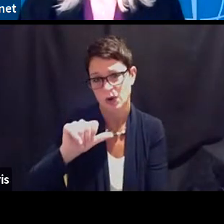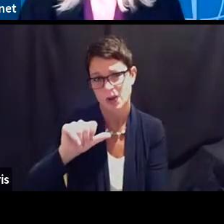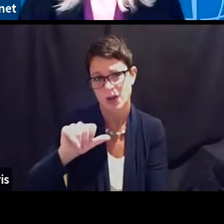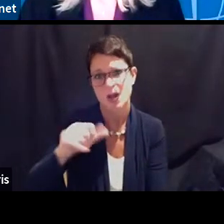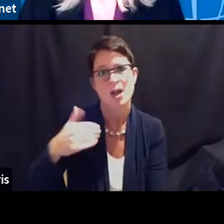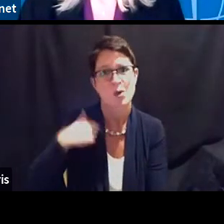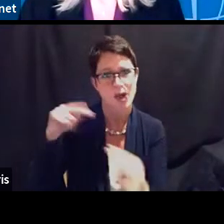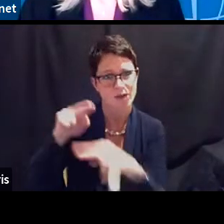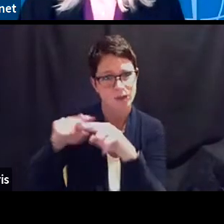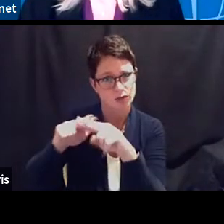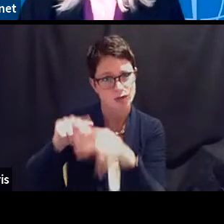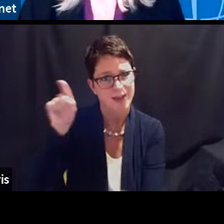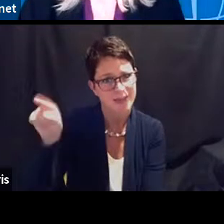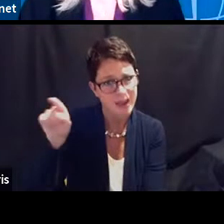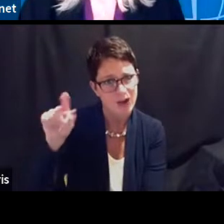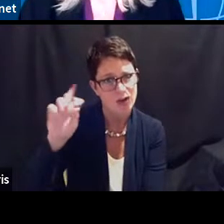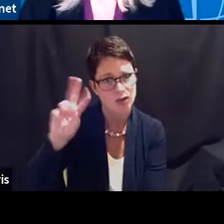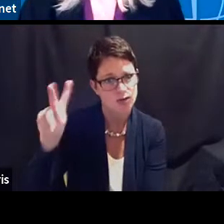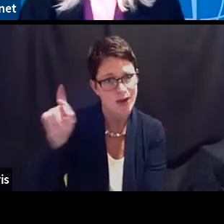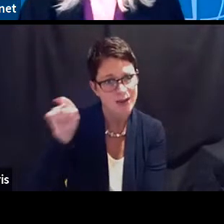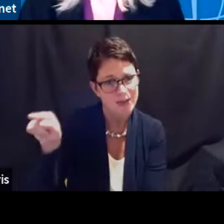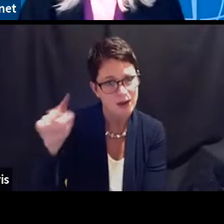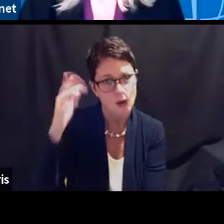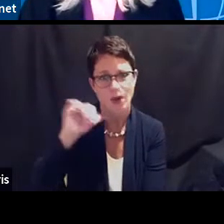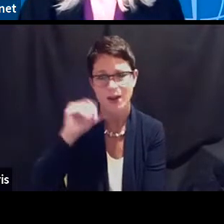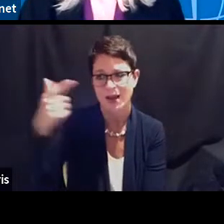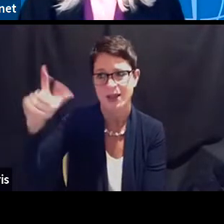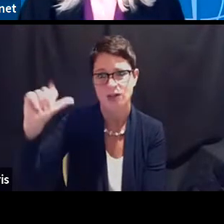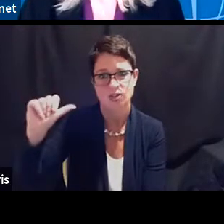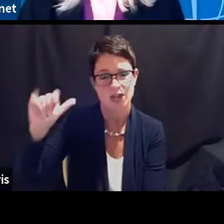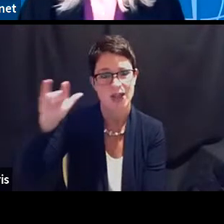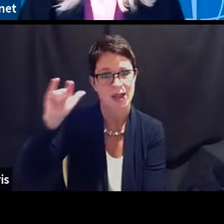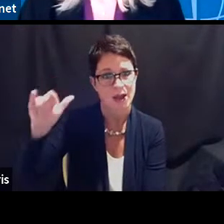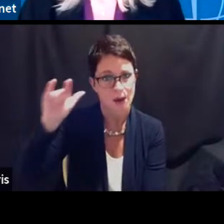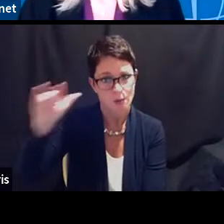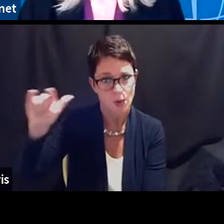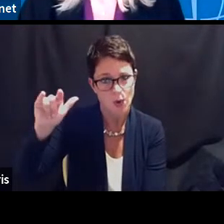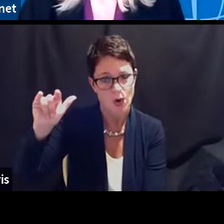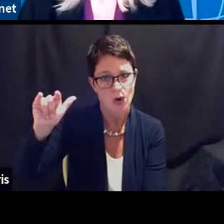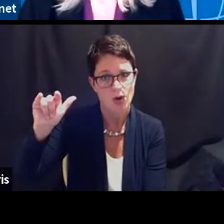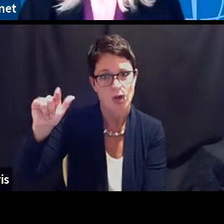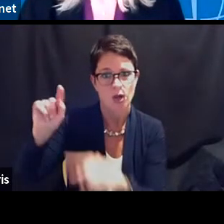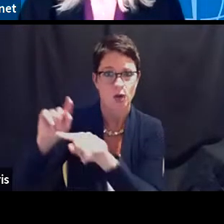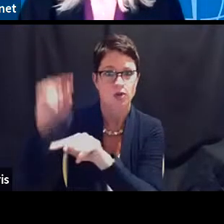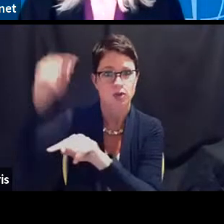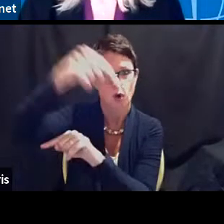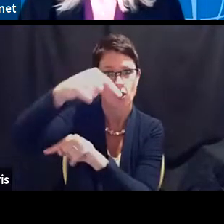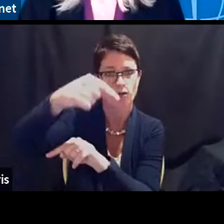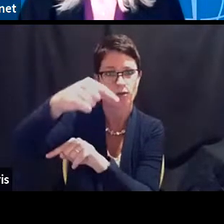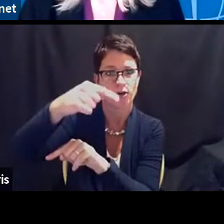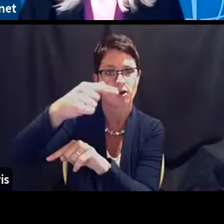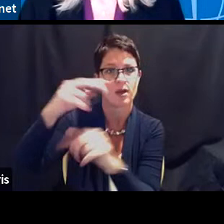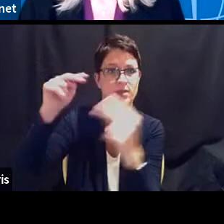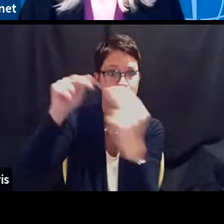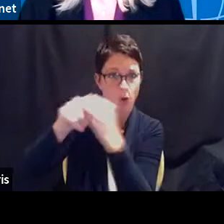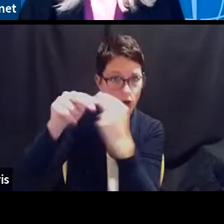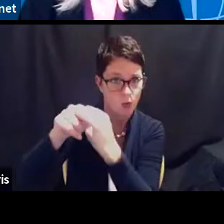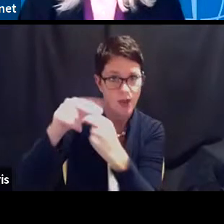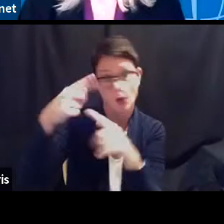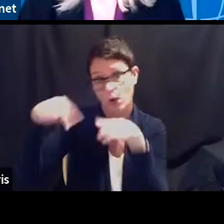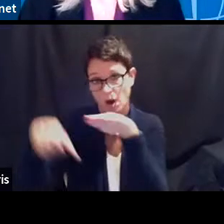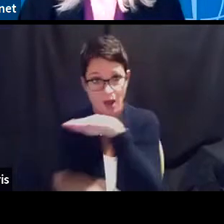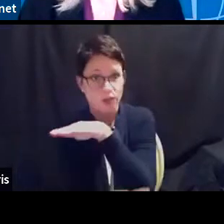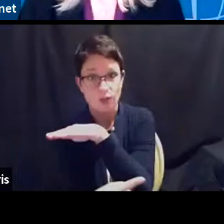build like tracks from LaGuardia Airport that either goes over the Grand Central Parkway or under